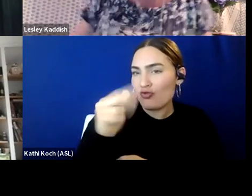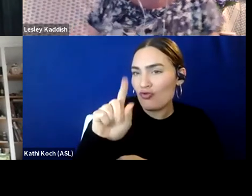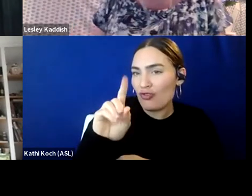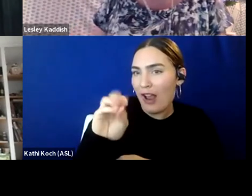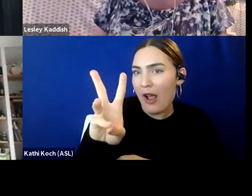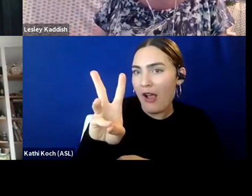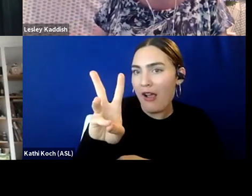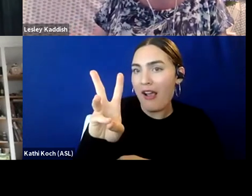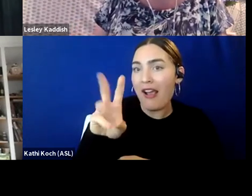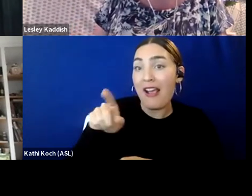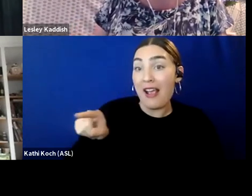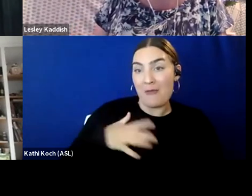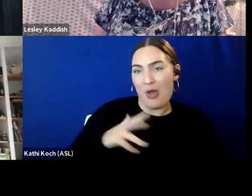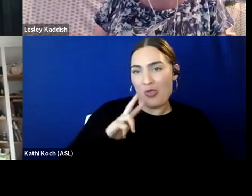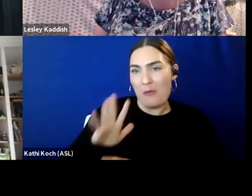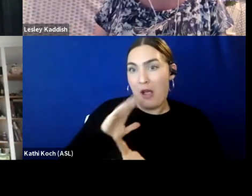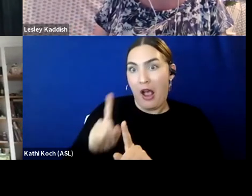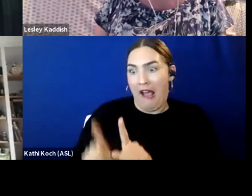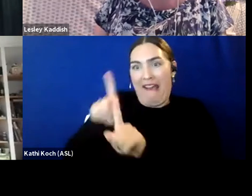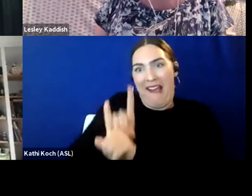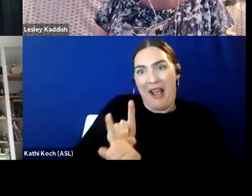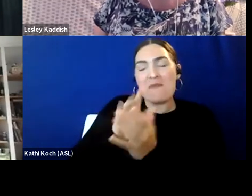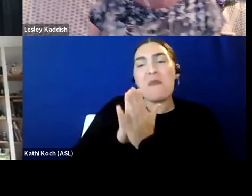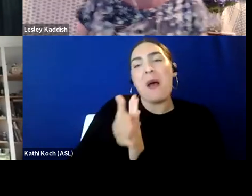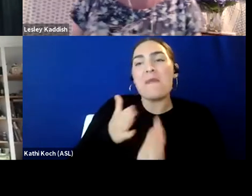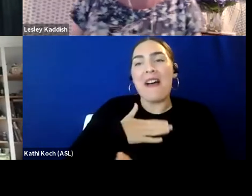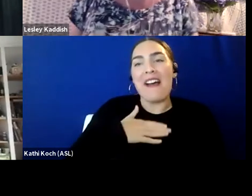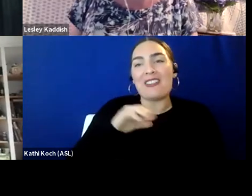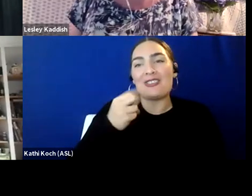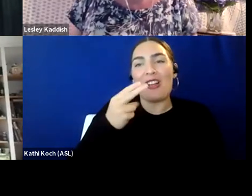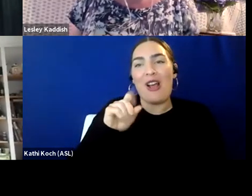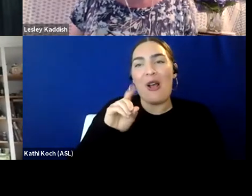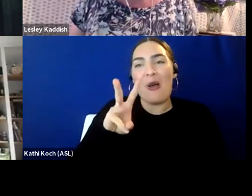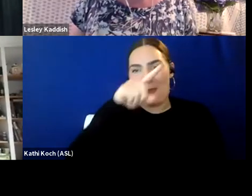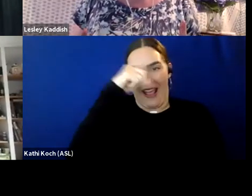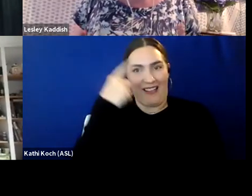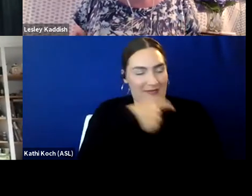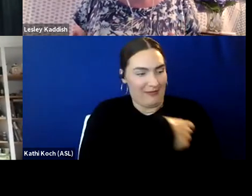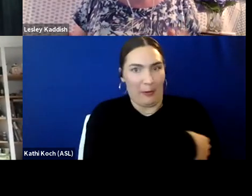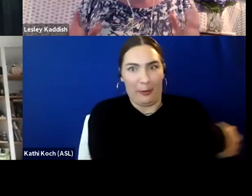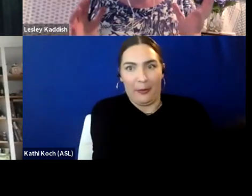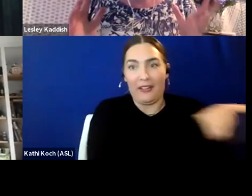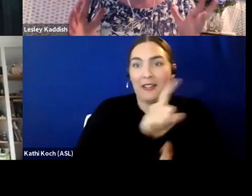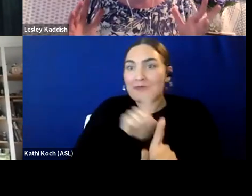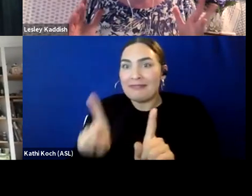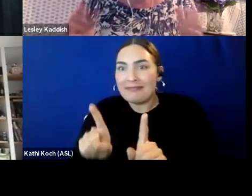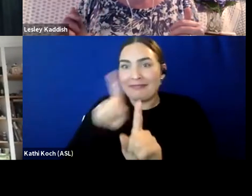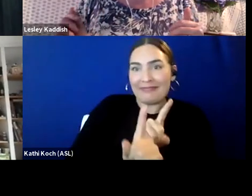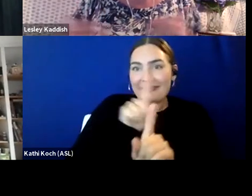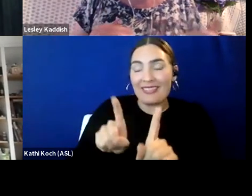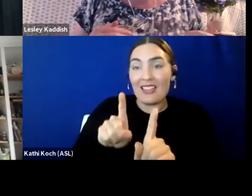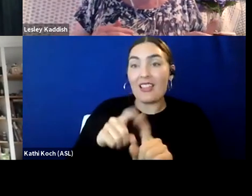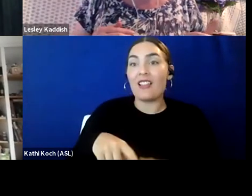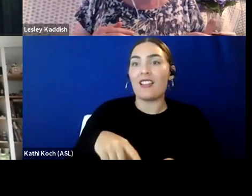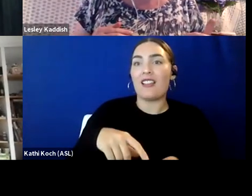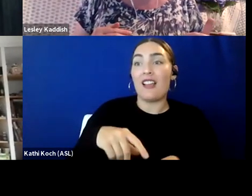hop behind me and he would become one with my shadow. And then he would pop back out. And then as we would move, there would be a large tree and I